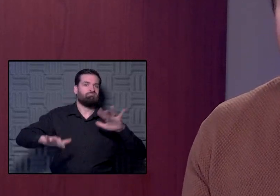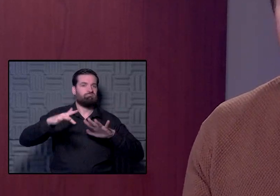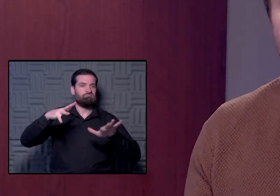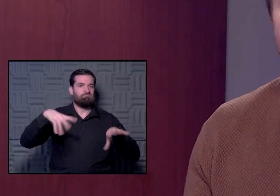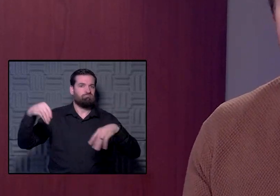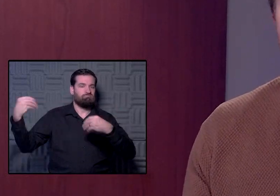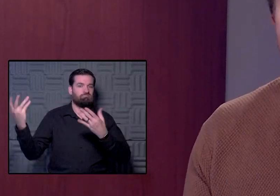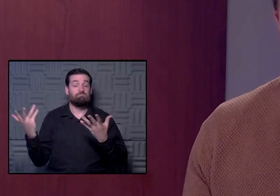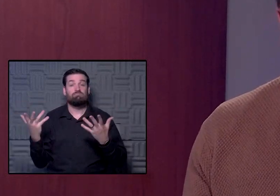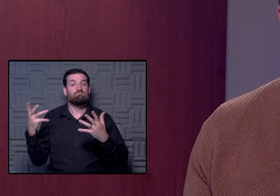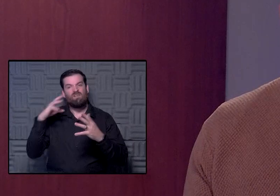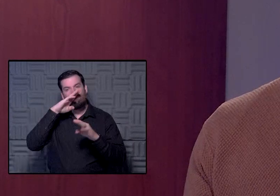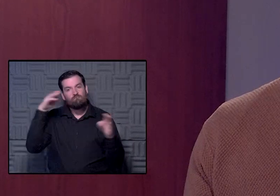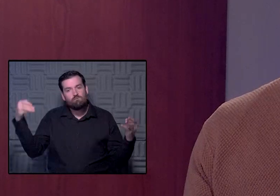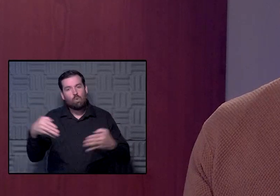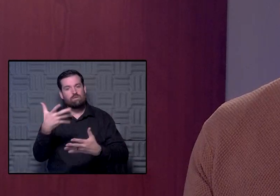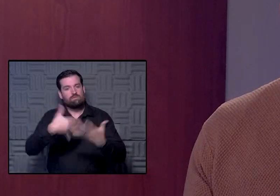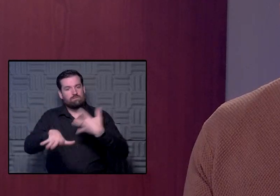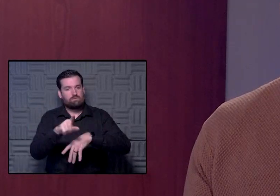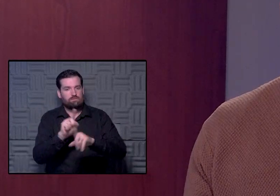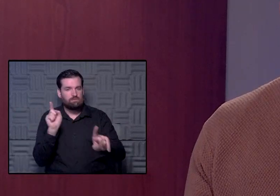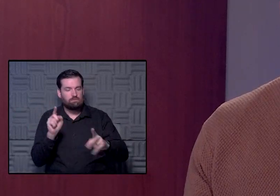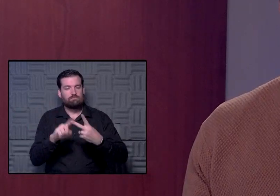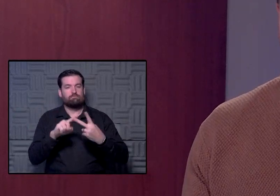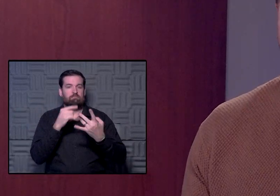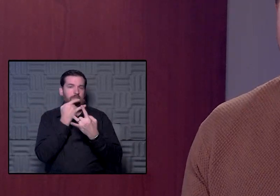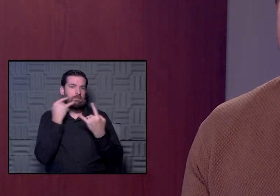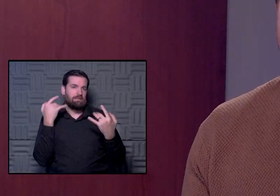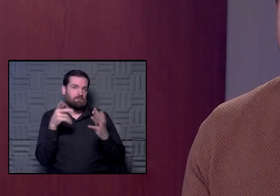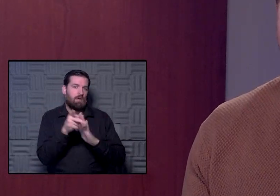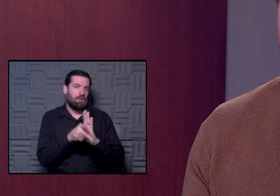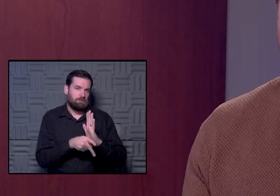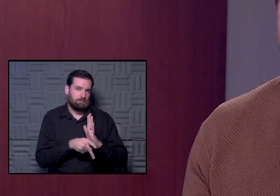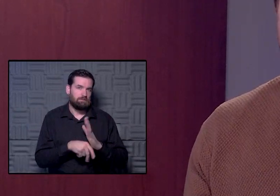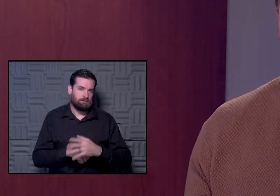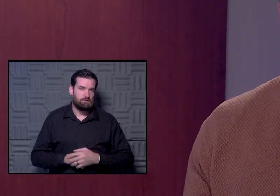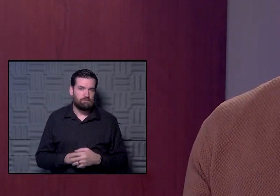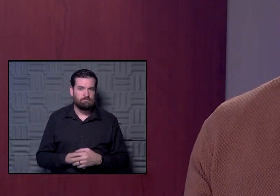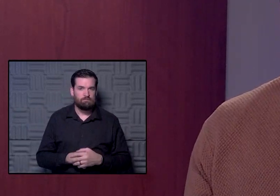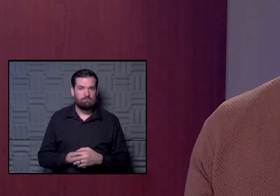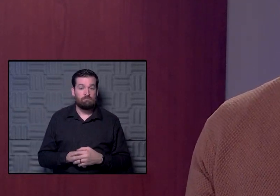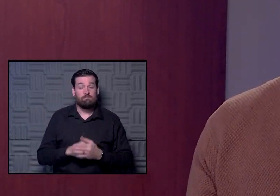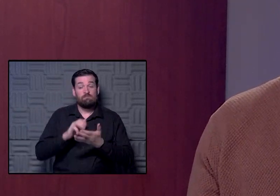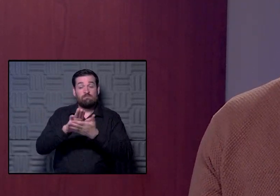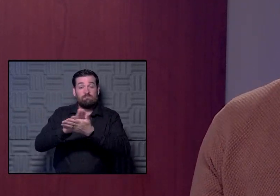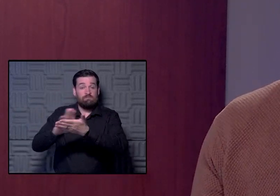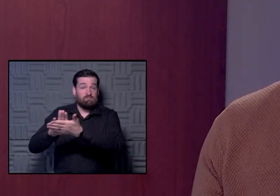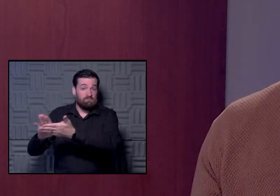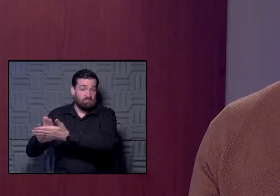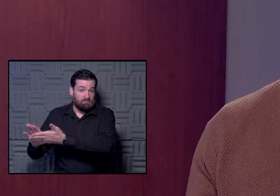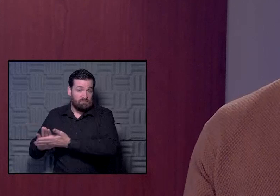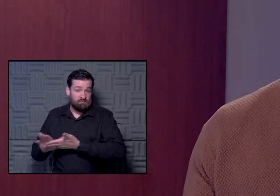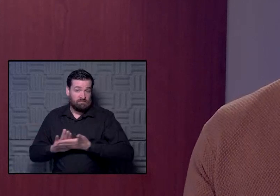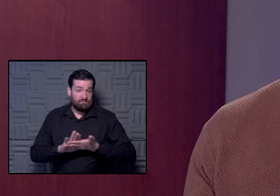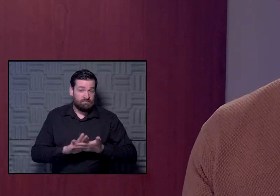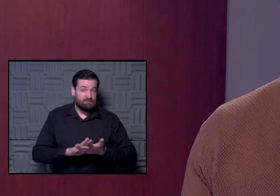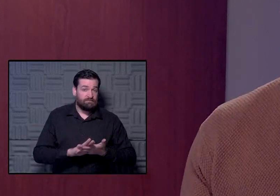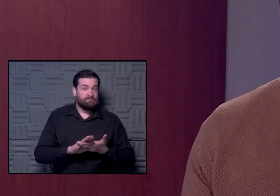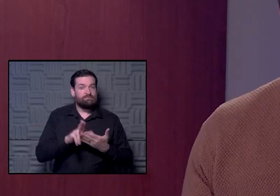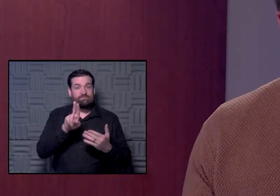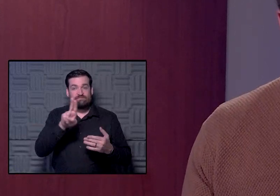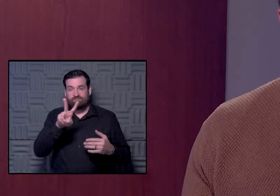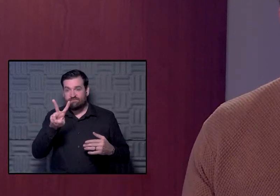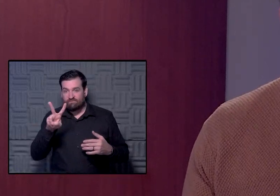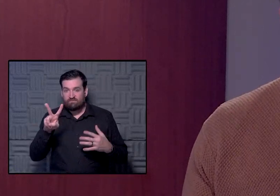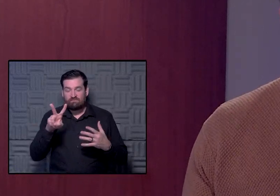I would say focus on the masking and distancing policies in those places. And with the cleaning and disinfection, UV